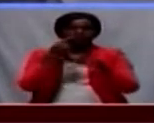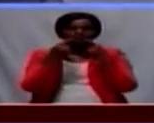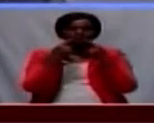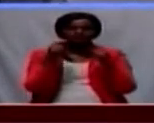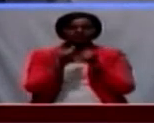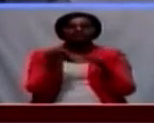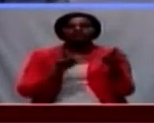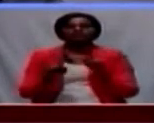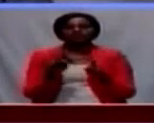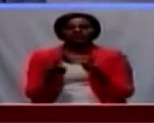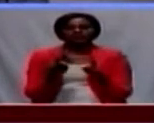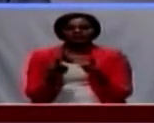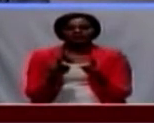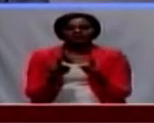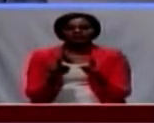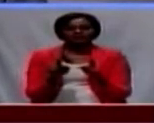taxpayers.